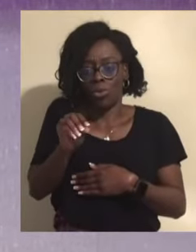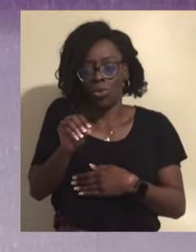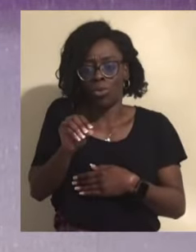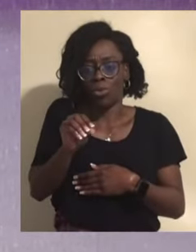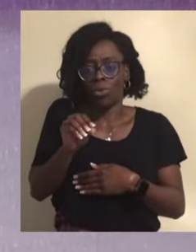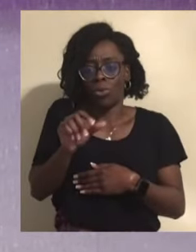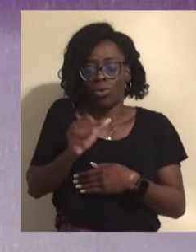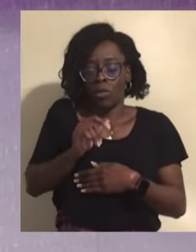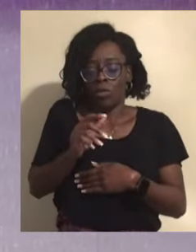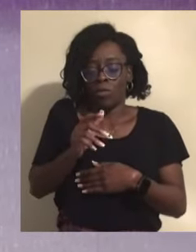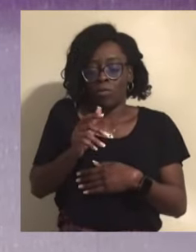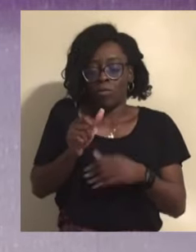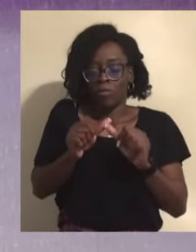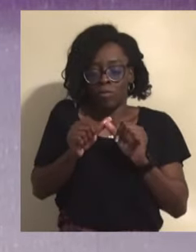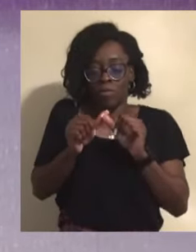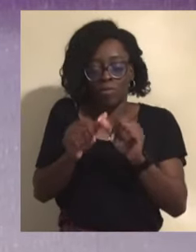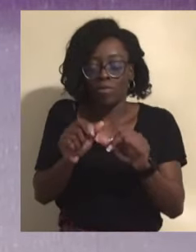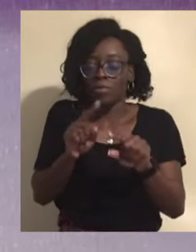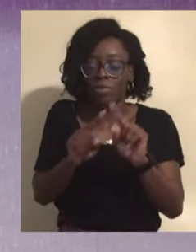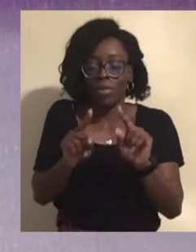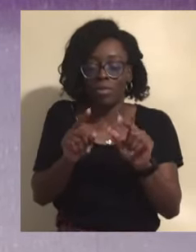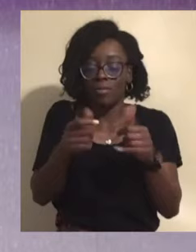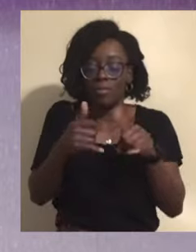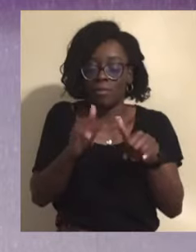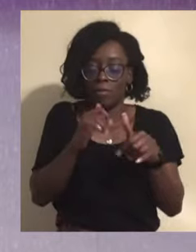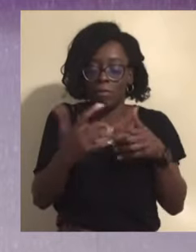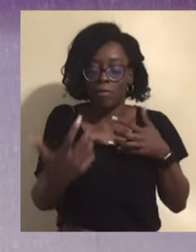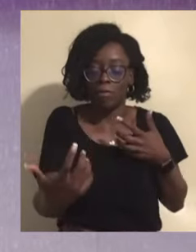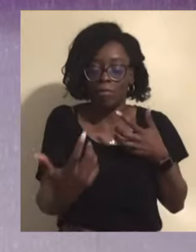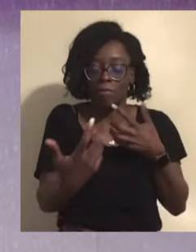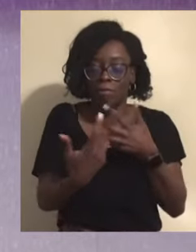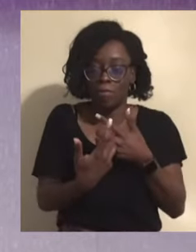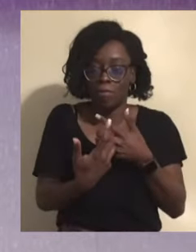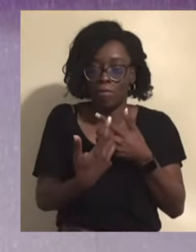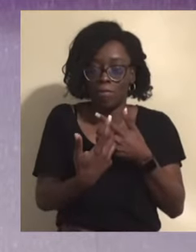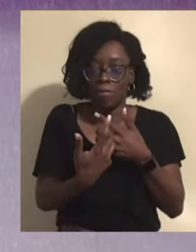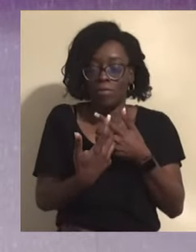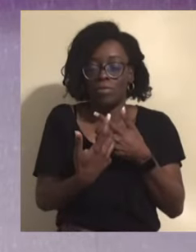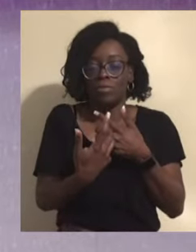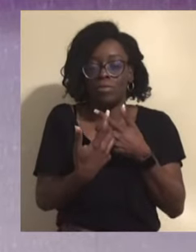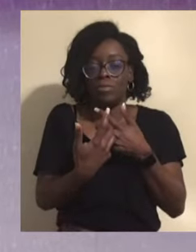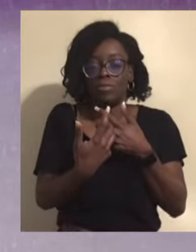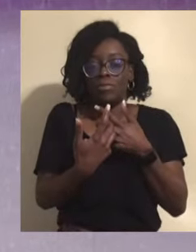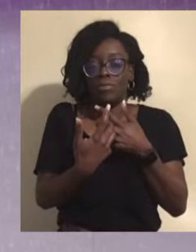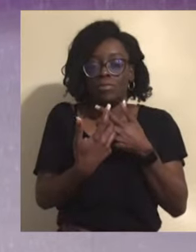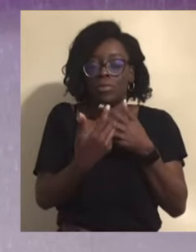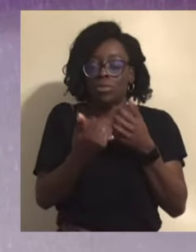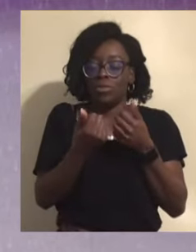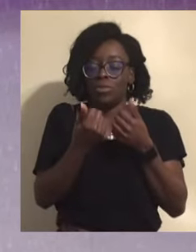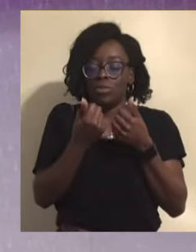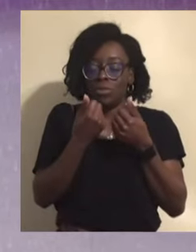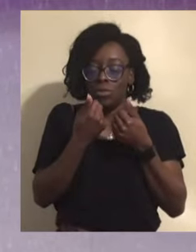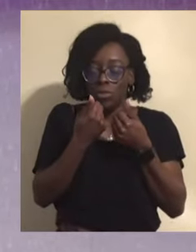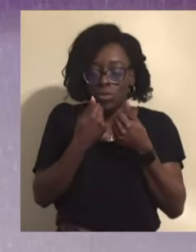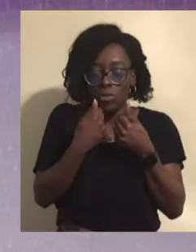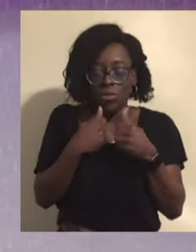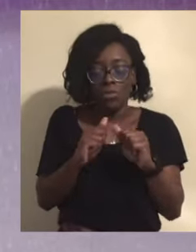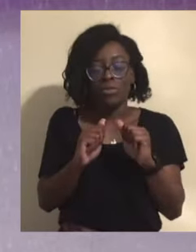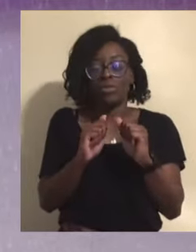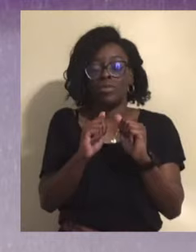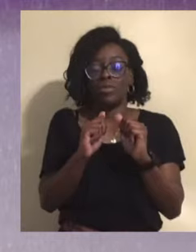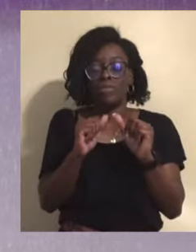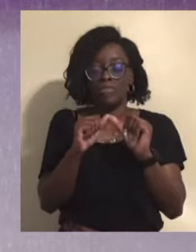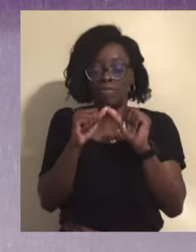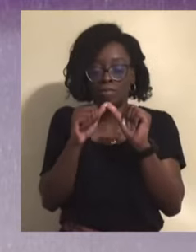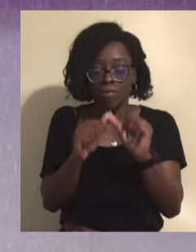that we had sown. And it's hard, and you try to be faith-filled, and you try to be enthusiastic, and you